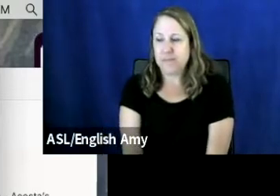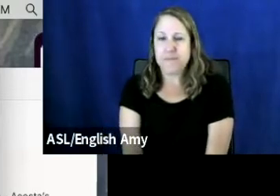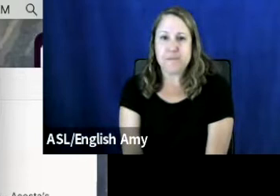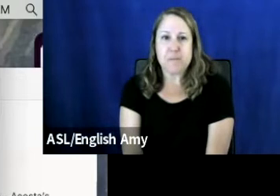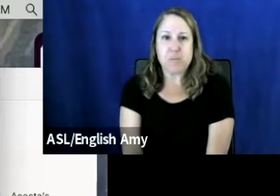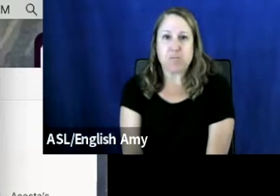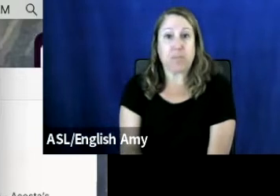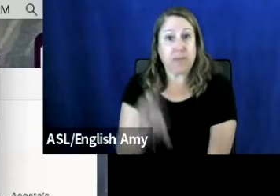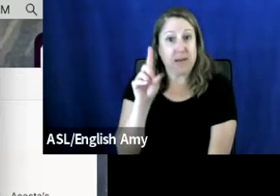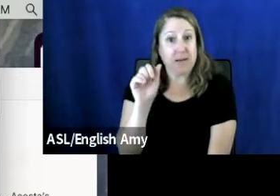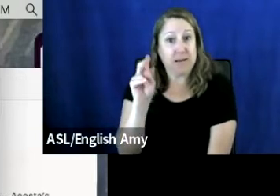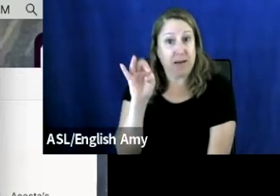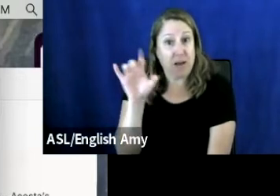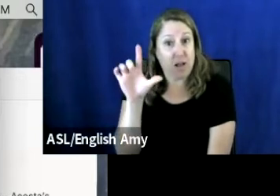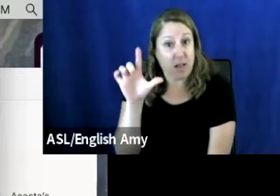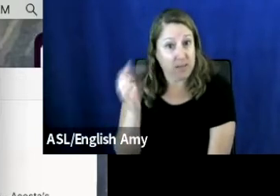Daniel.